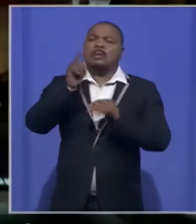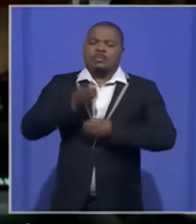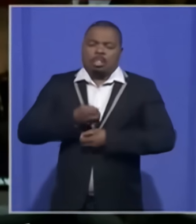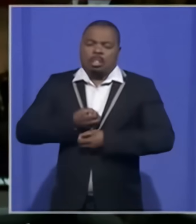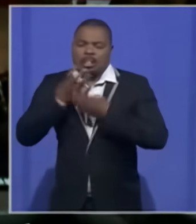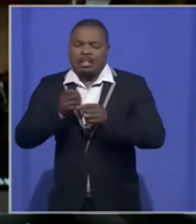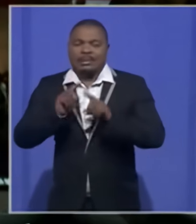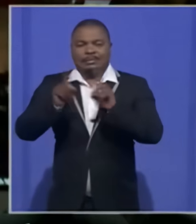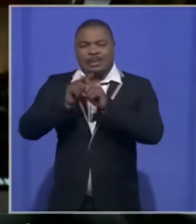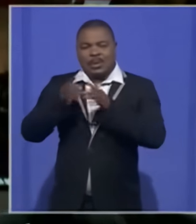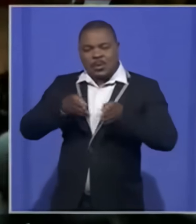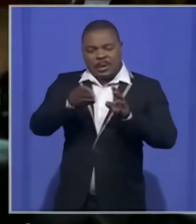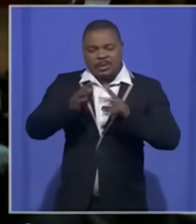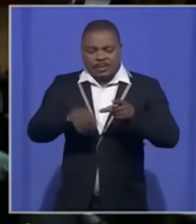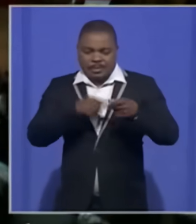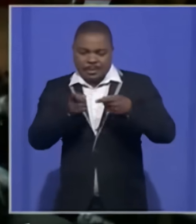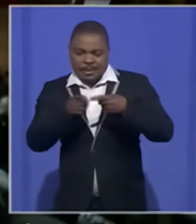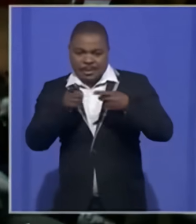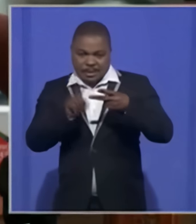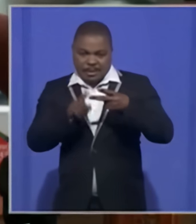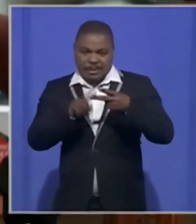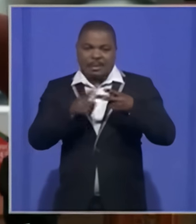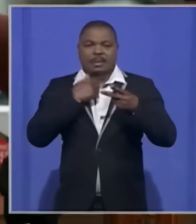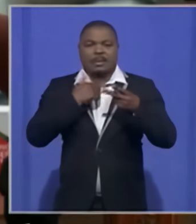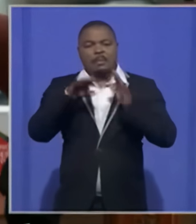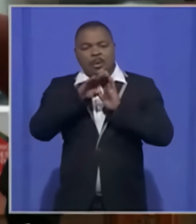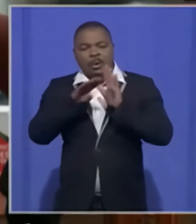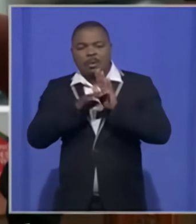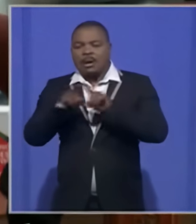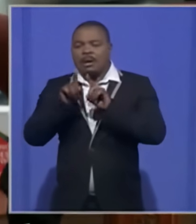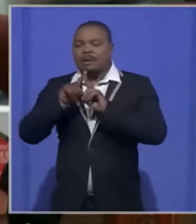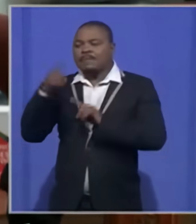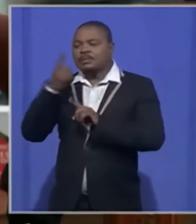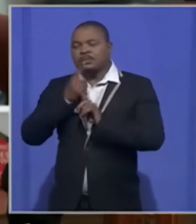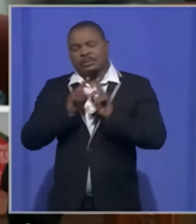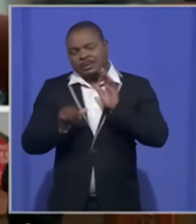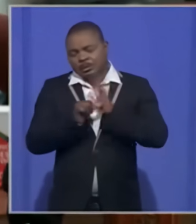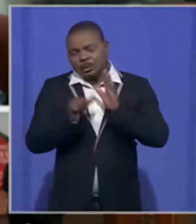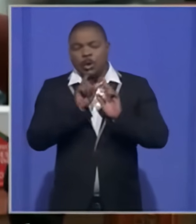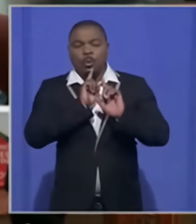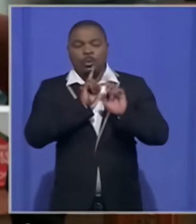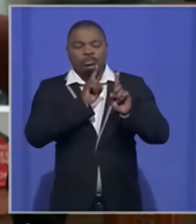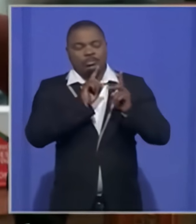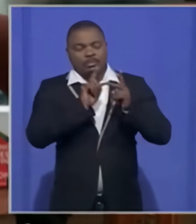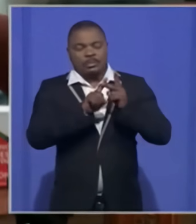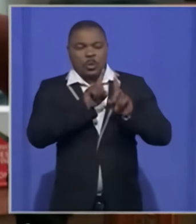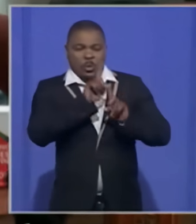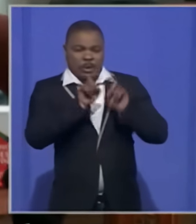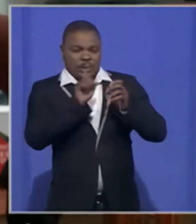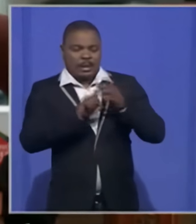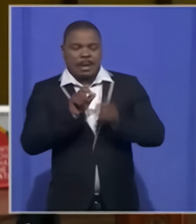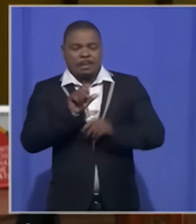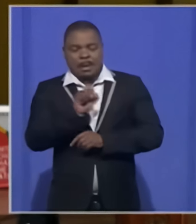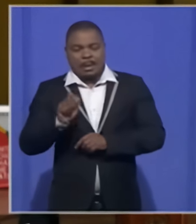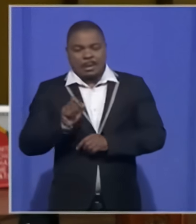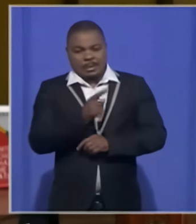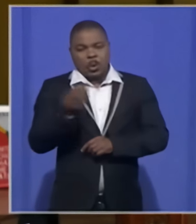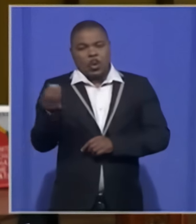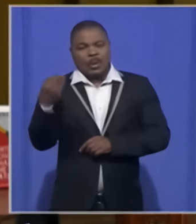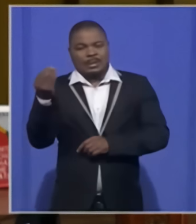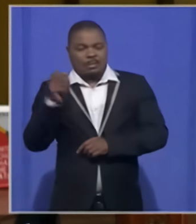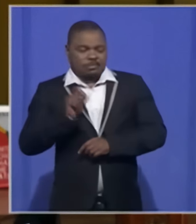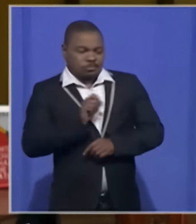mekgwa e fapaneng e kenyeletsang ho etswa ha lenane la dipotso tsa mantlha tsa bohlokwa ha mmoho le ho buisana ka di-SMS, di-WhatsApp e le ho